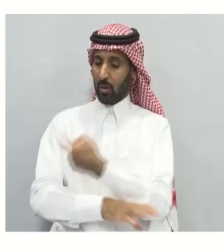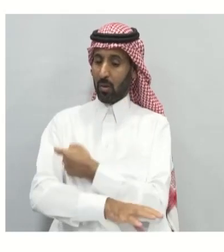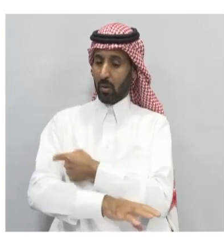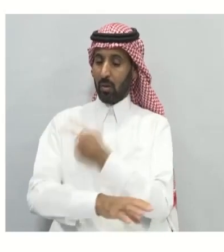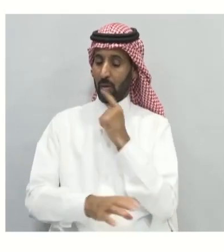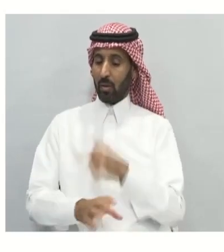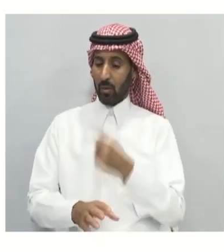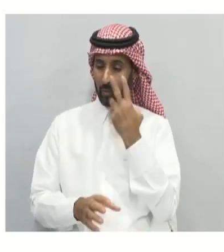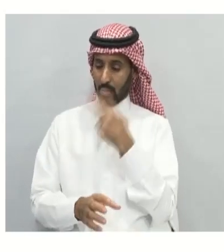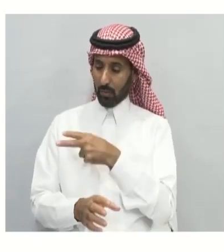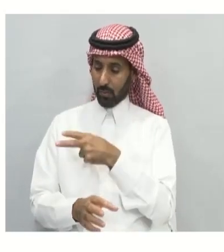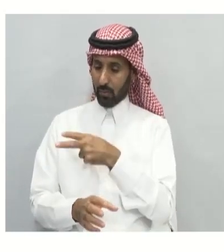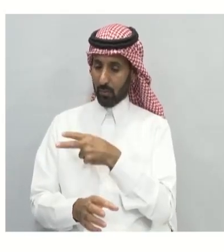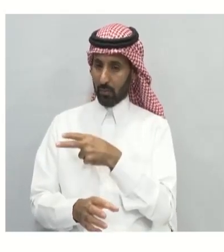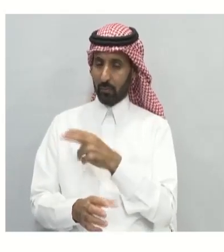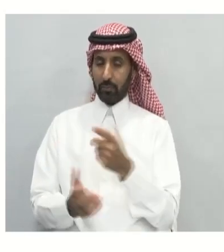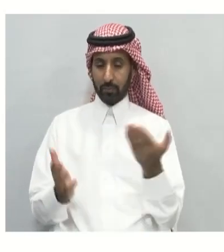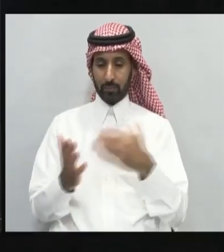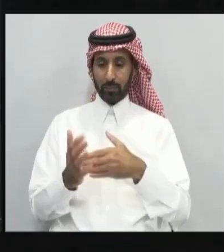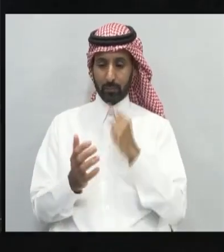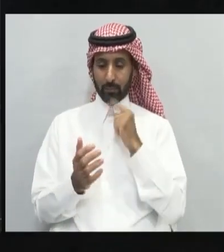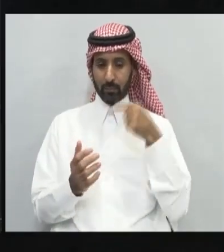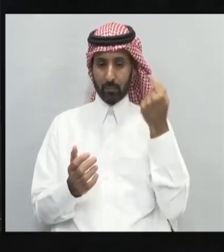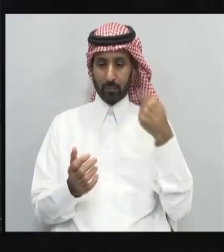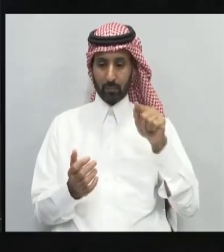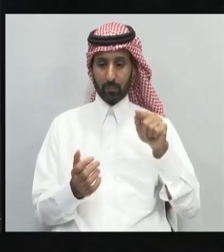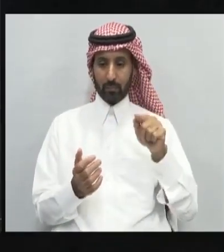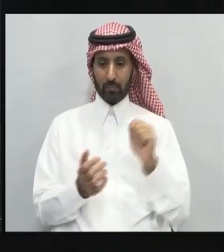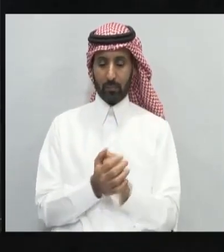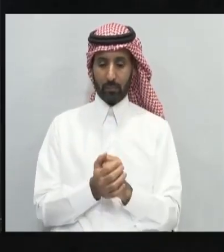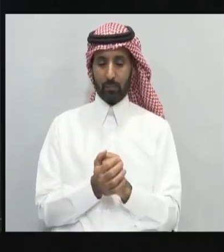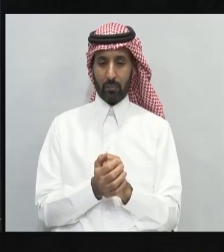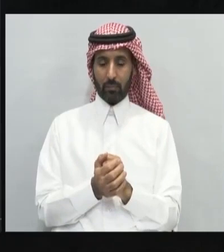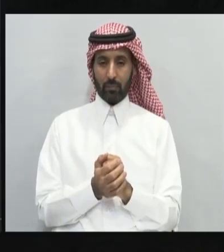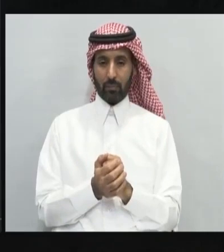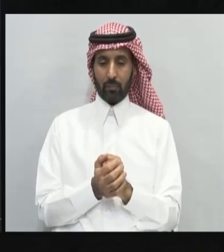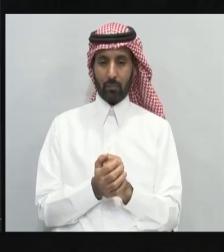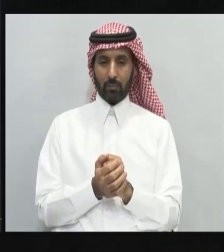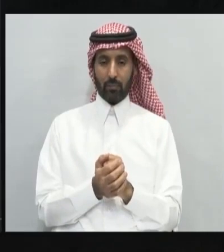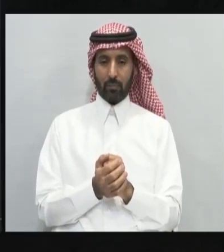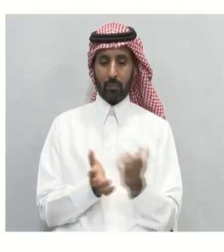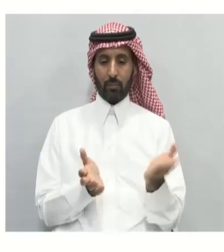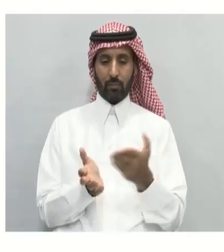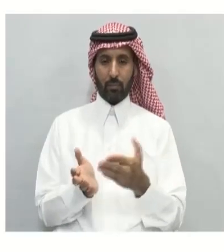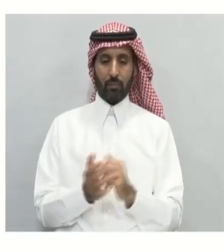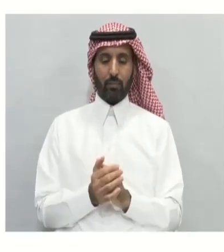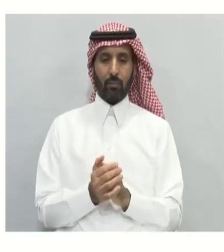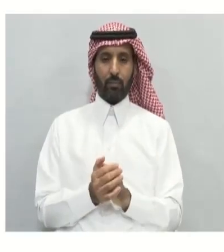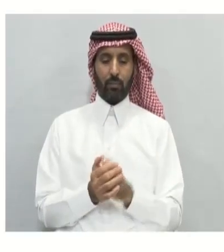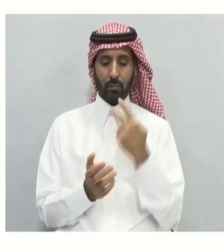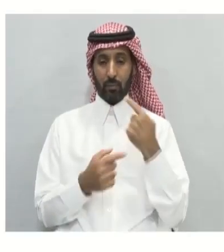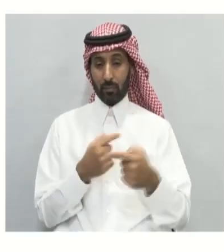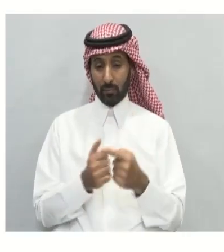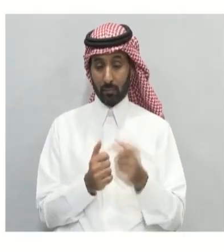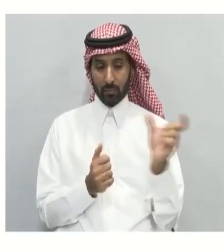for supervision. It ends up with a full stop. This is the correct one in here. Let's continue